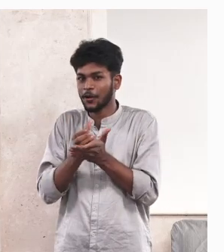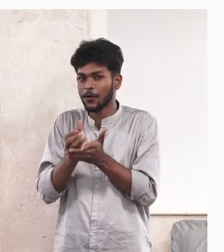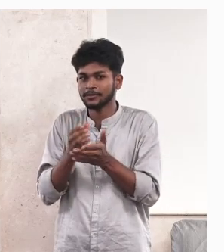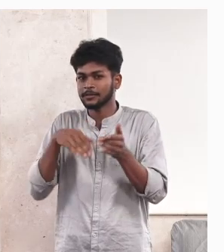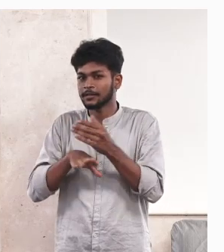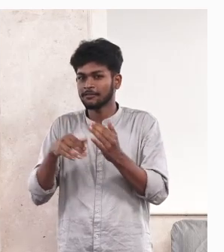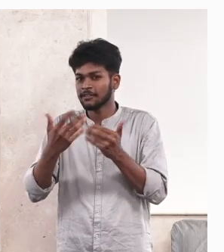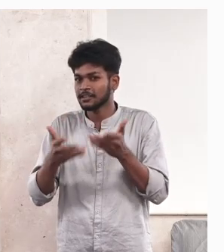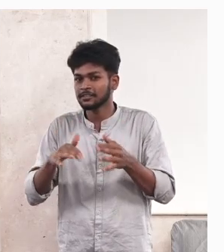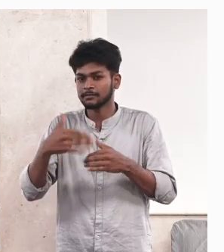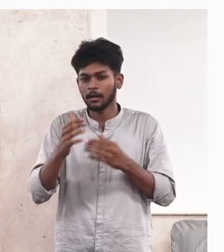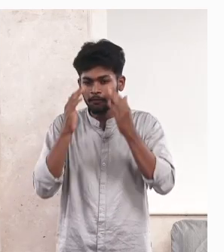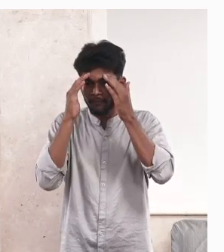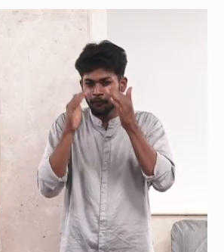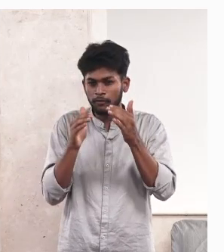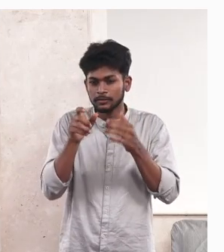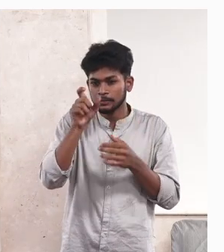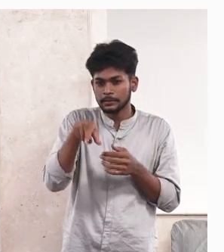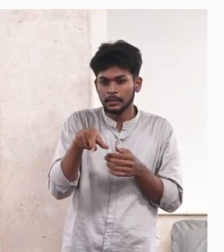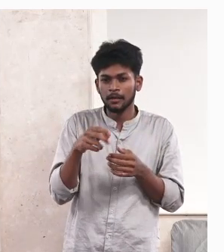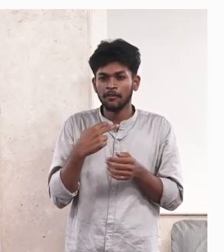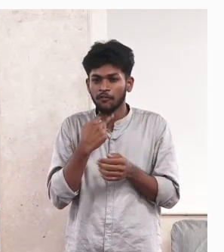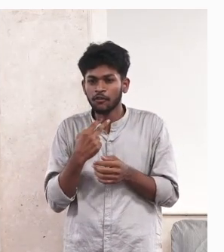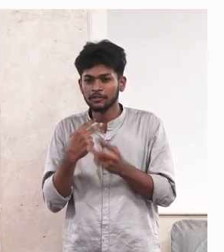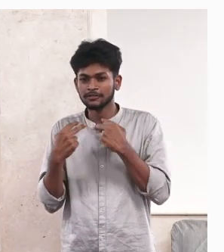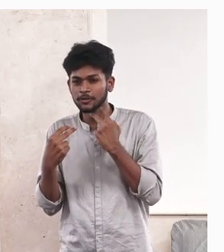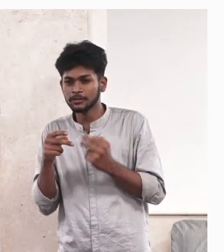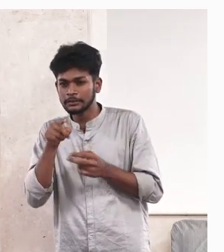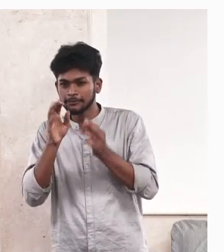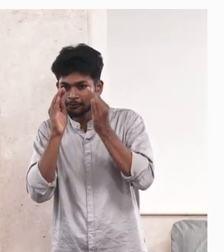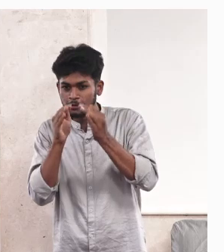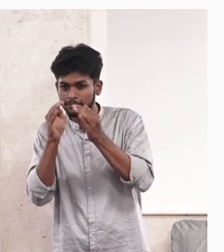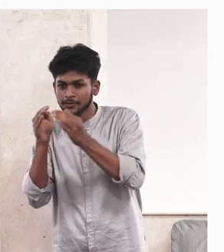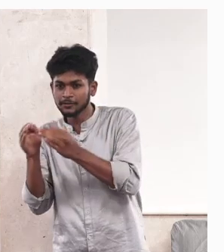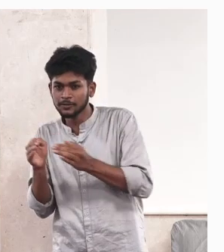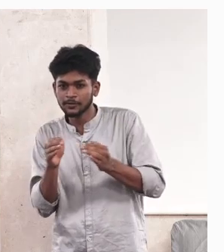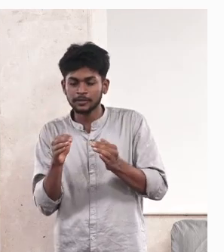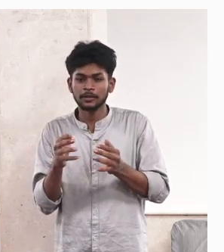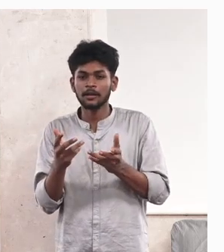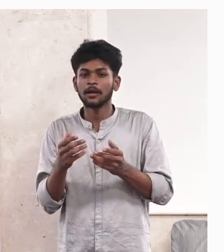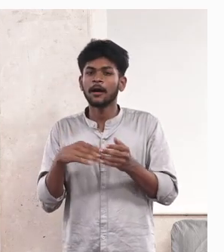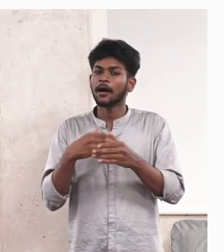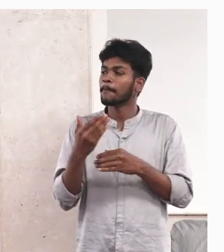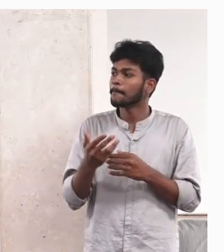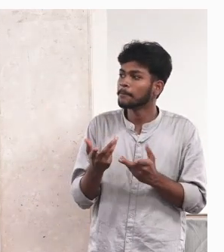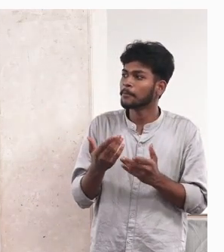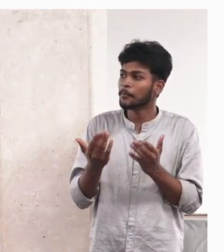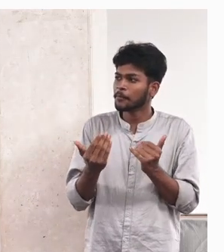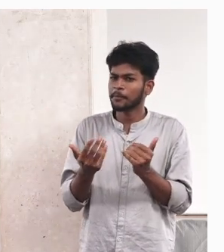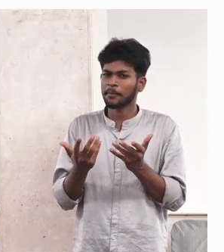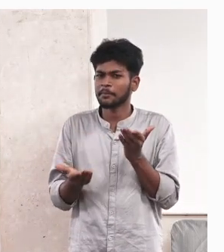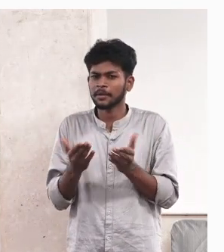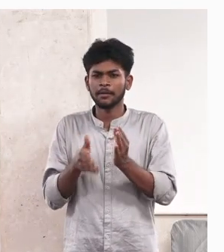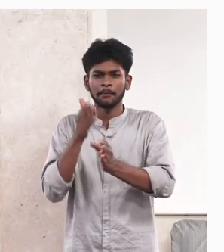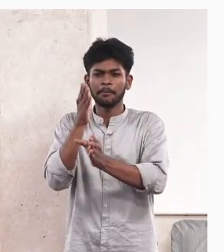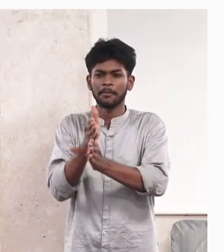started focusing on every voice that I get to see if it has a point. Oh, maybe we can also, approach